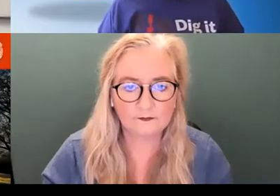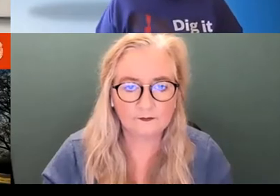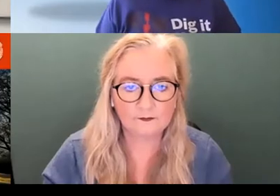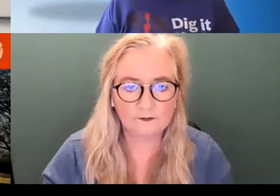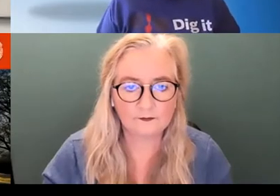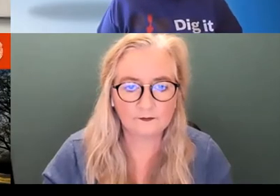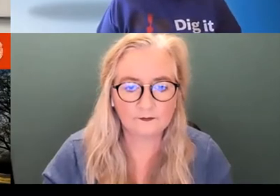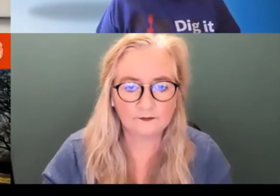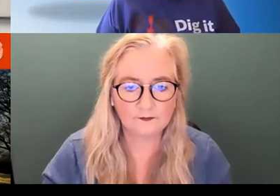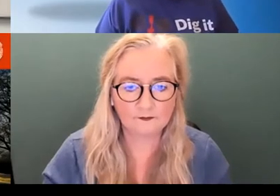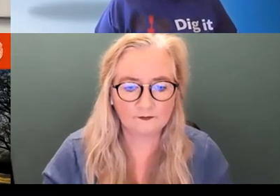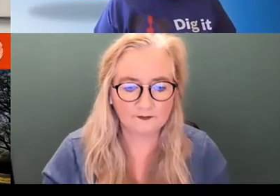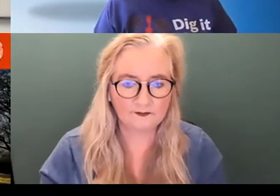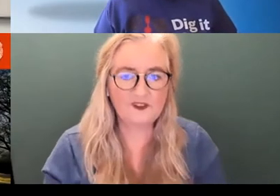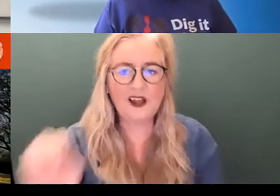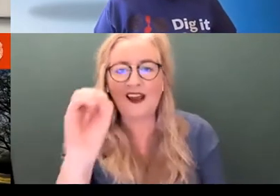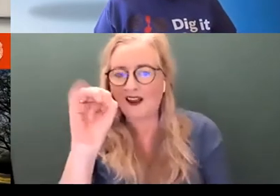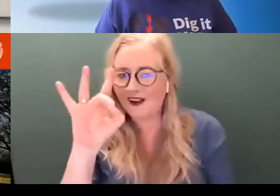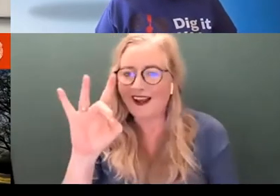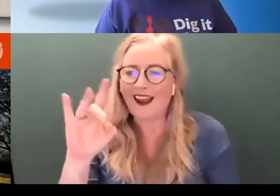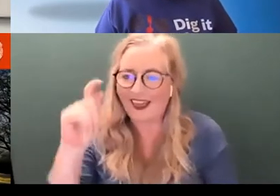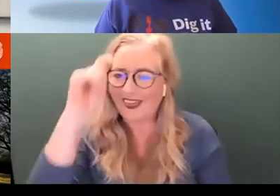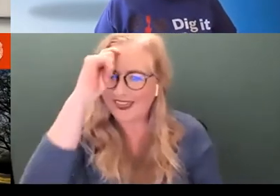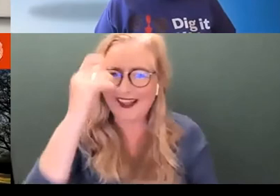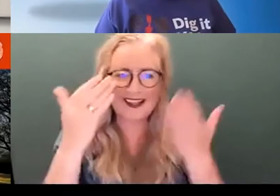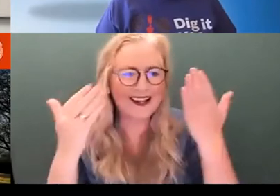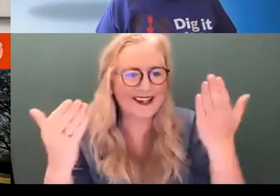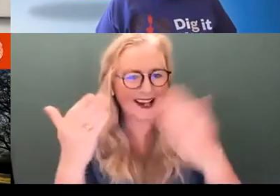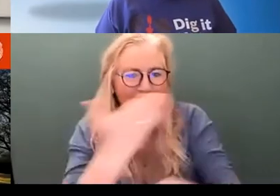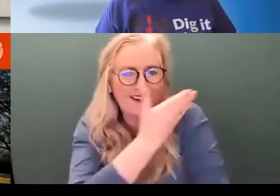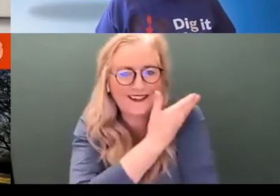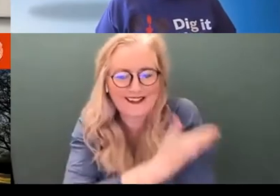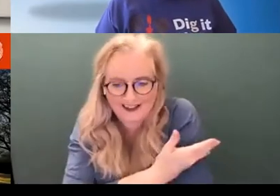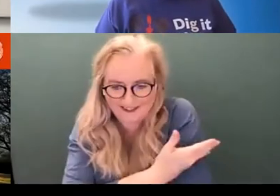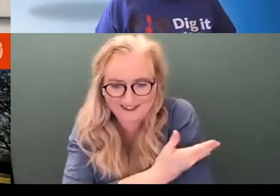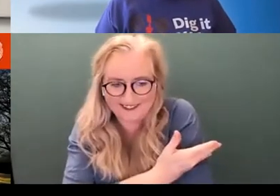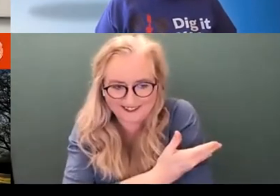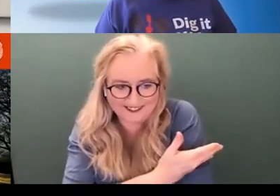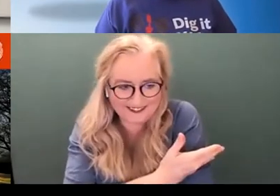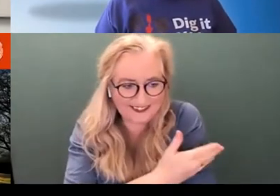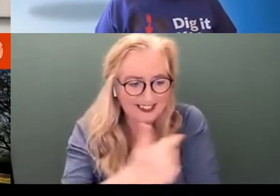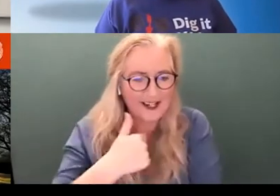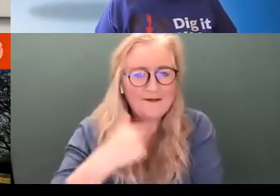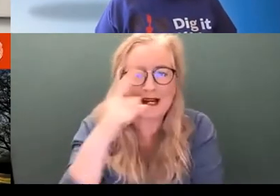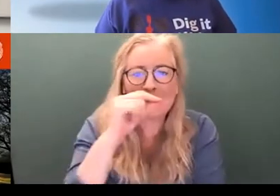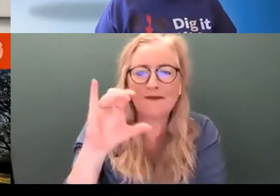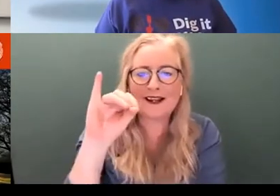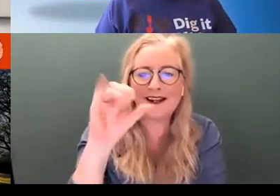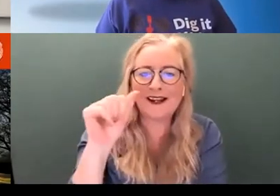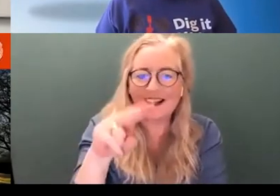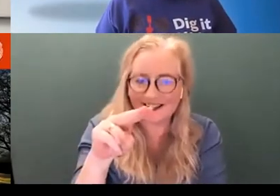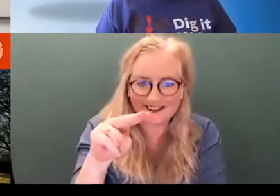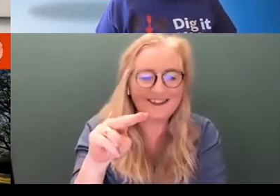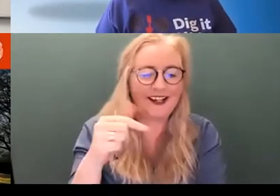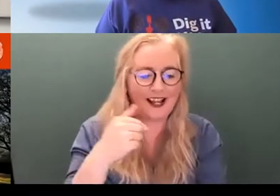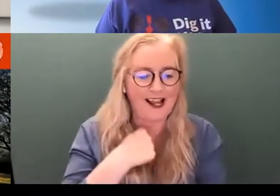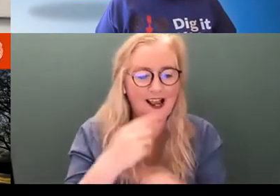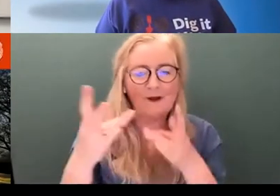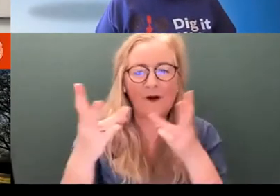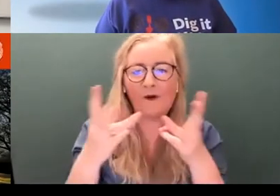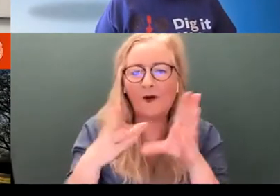Okay, I think we'll make a start. Ian Doyle is my name. I work for the Heritage Council as Head of Conservation